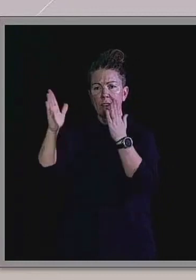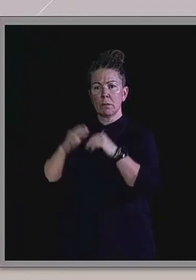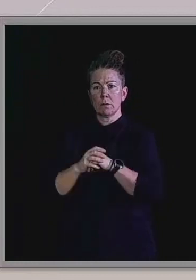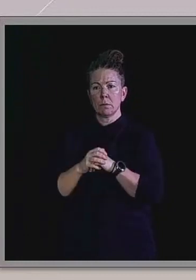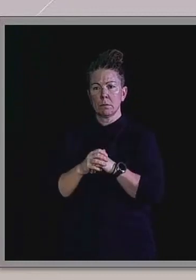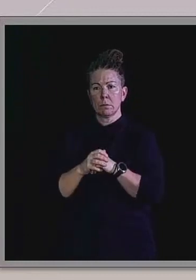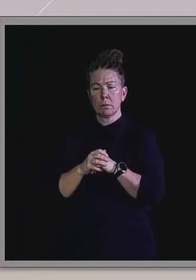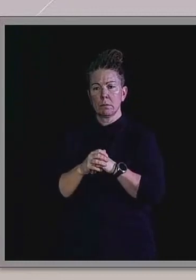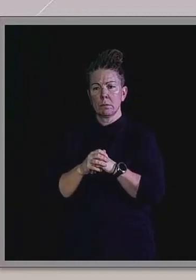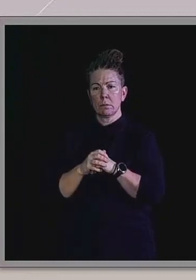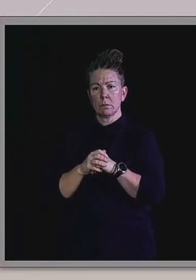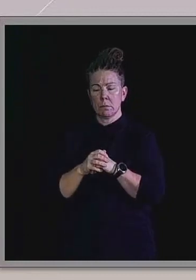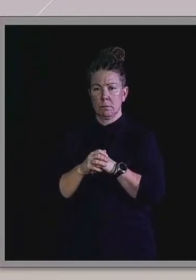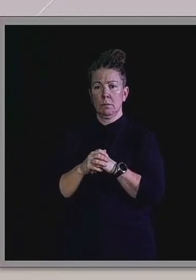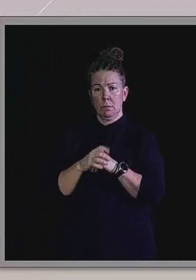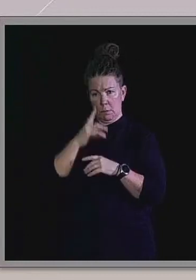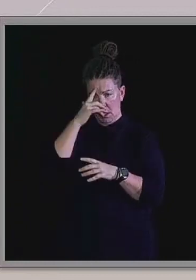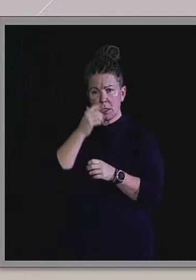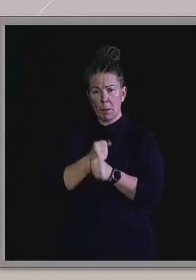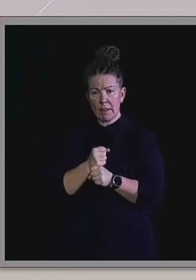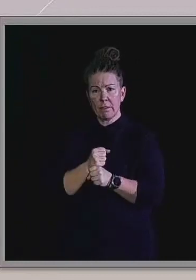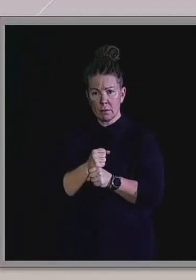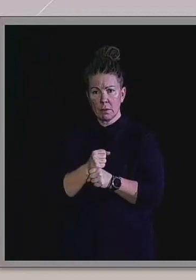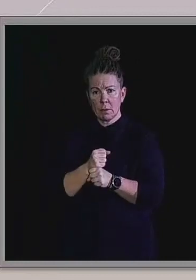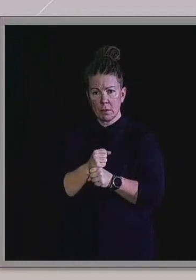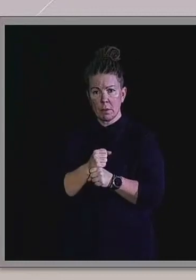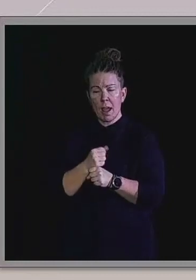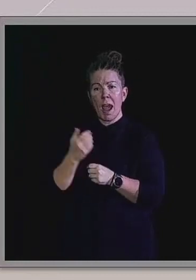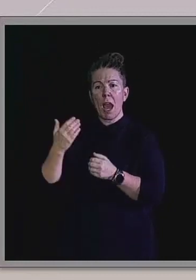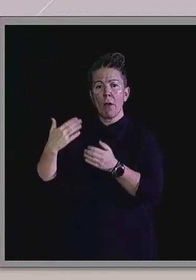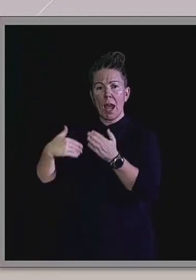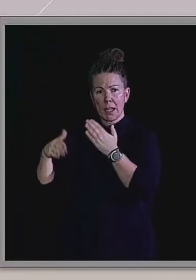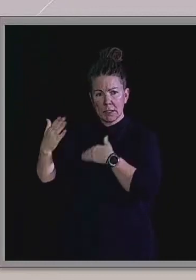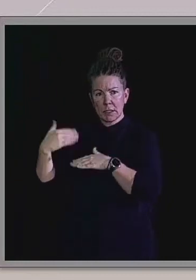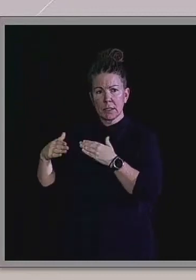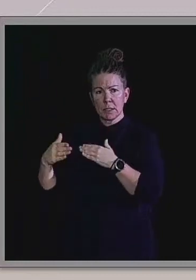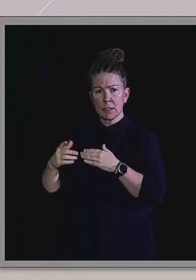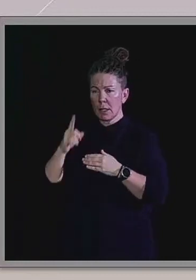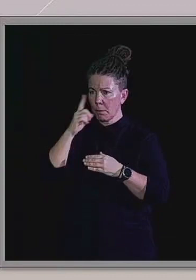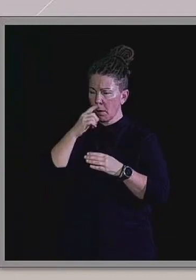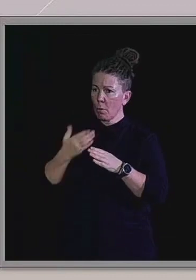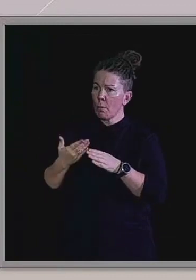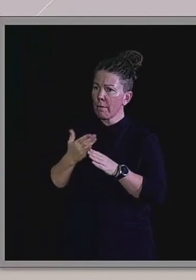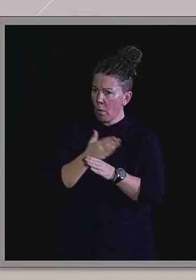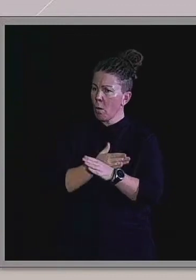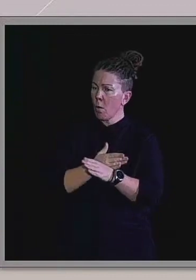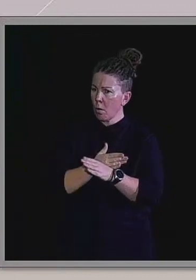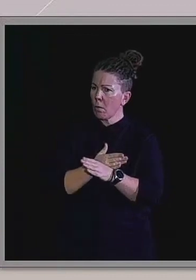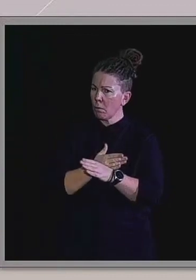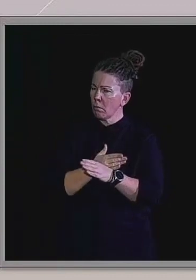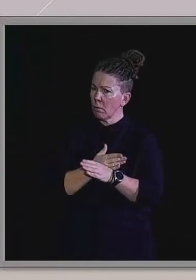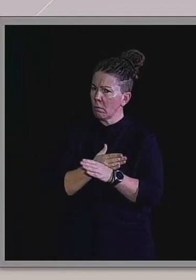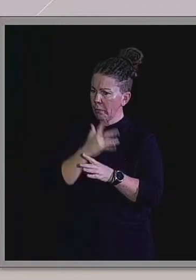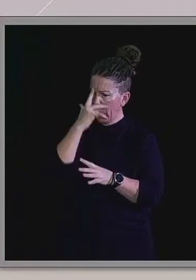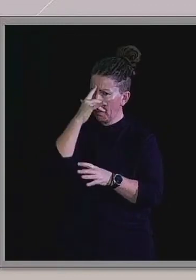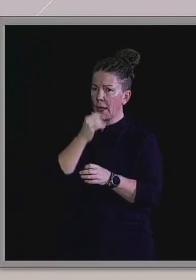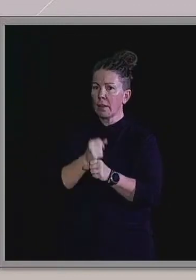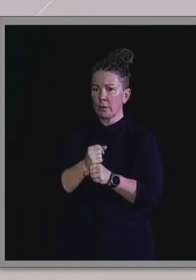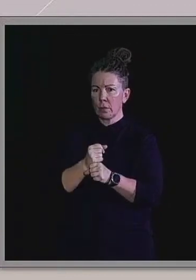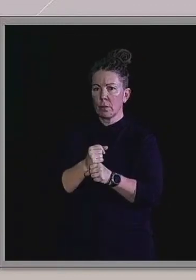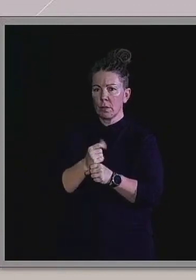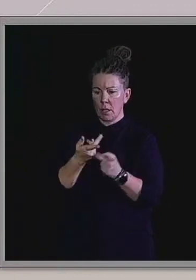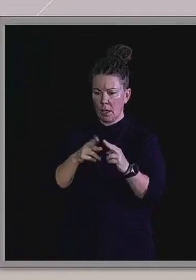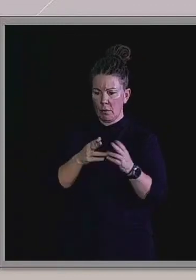we strongly believe that. So our ancestors and people who came before us and things like that, when we pass